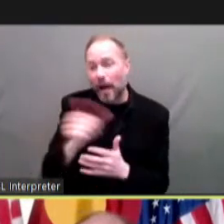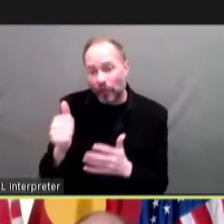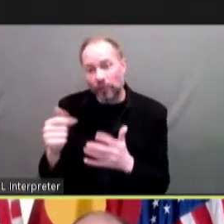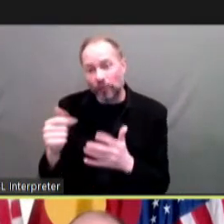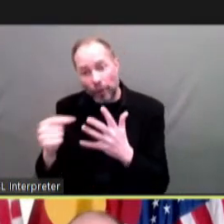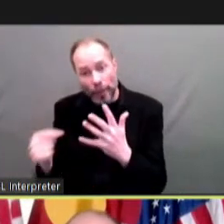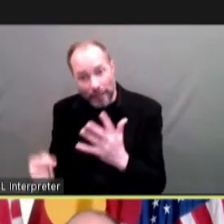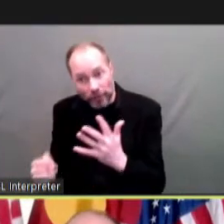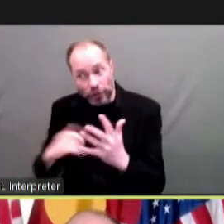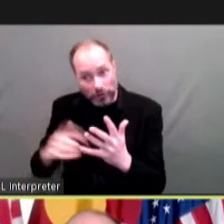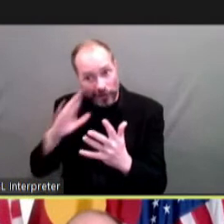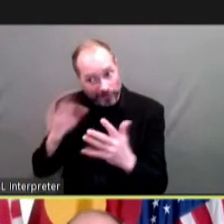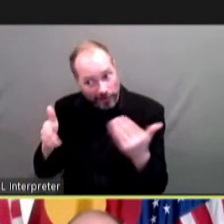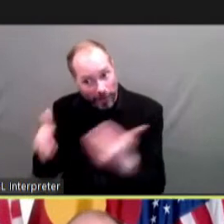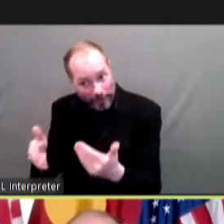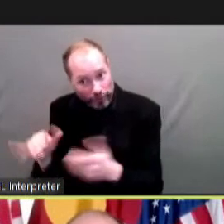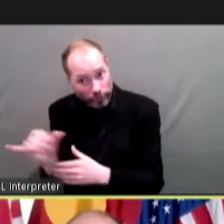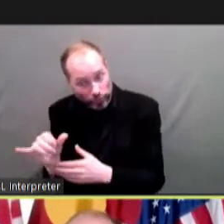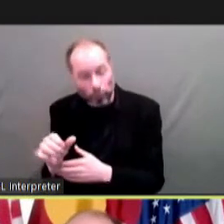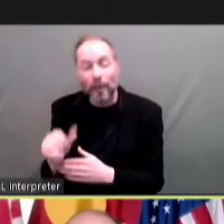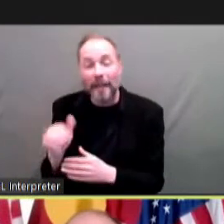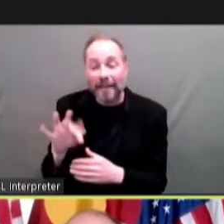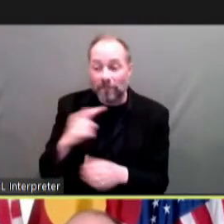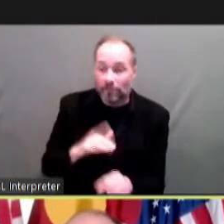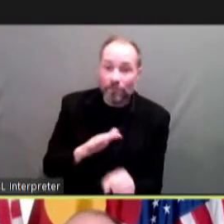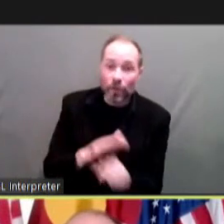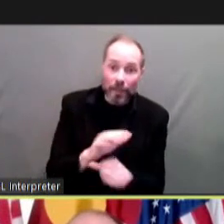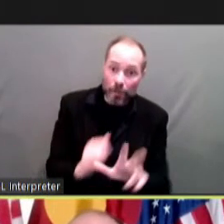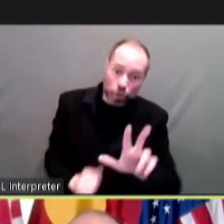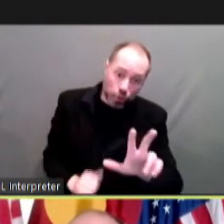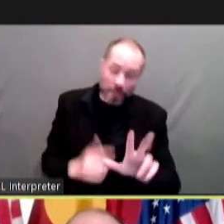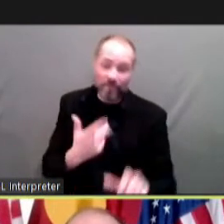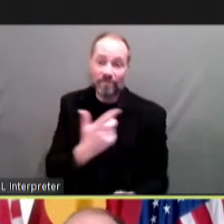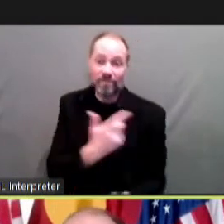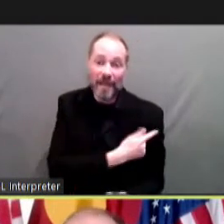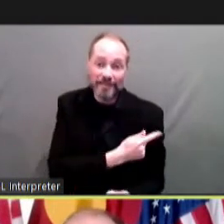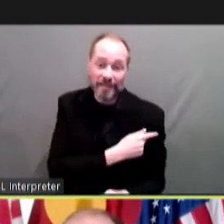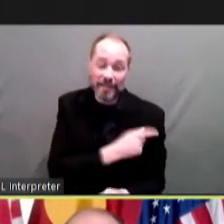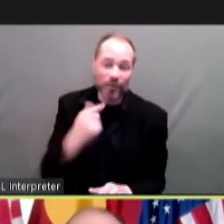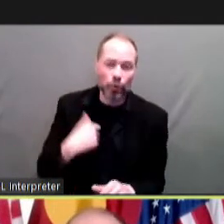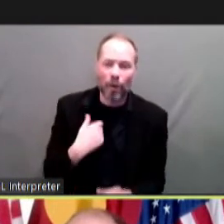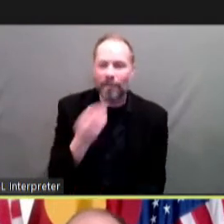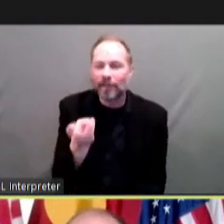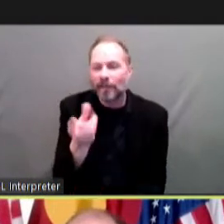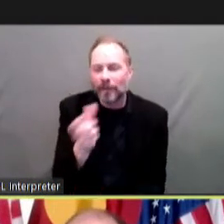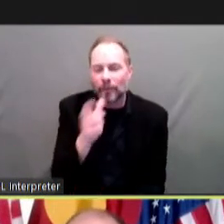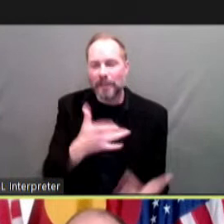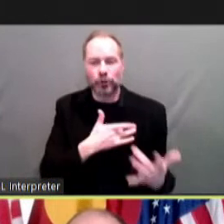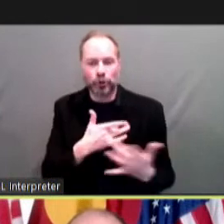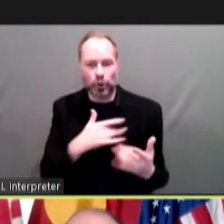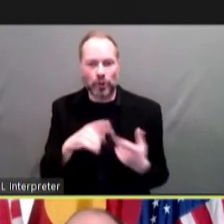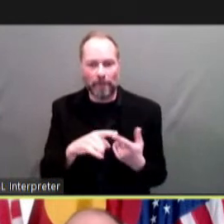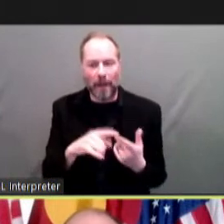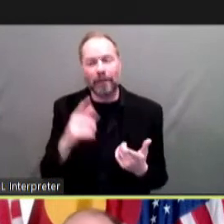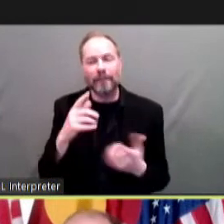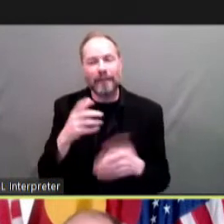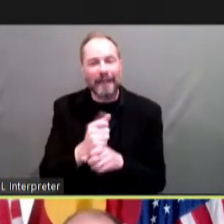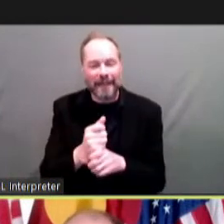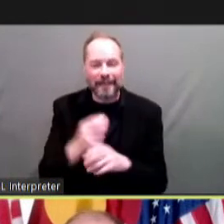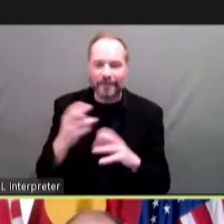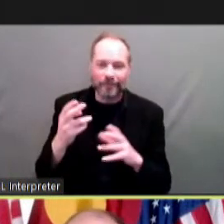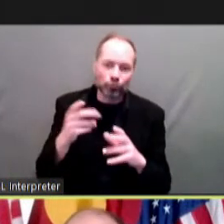about. If you're fully vaccinated with all 3 doses of the vaccine, you have very little to worry about getting very sick with Omicron.